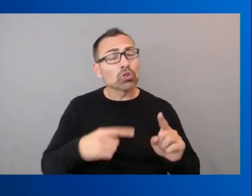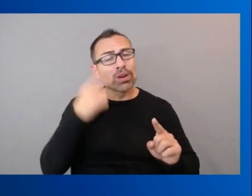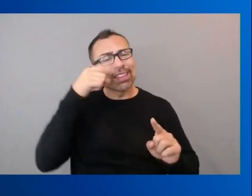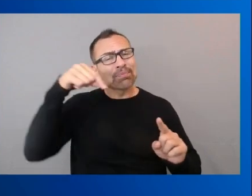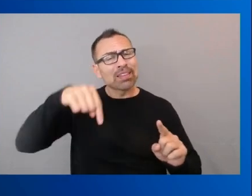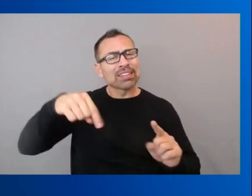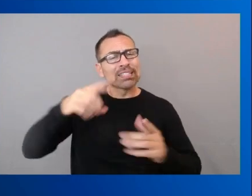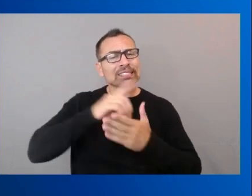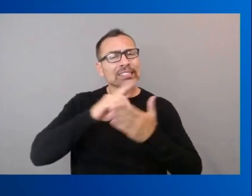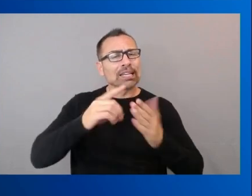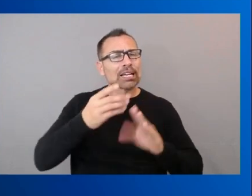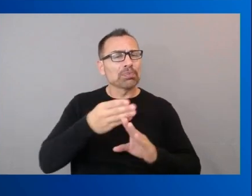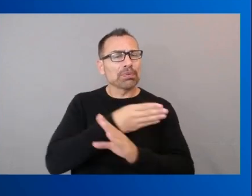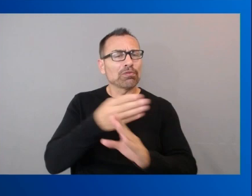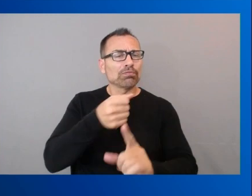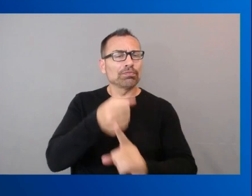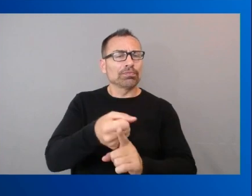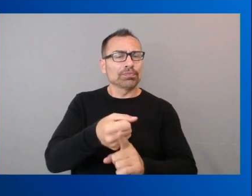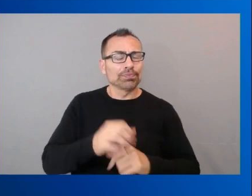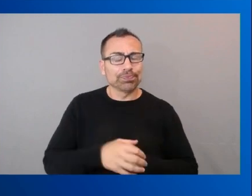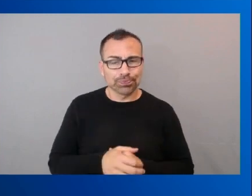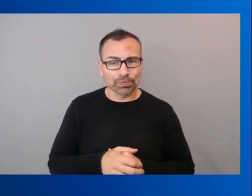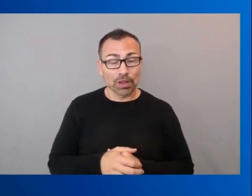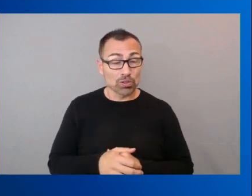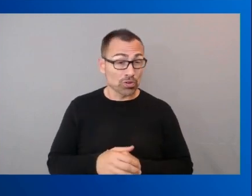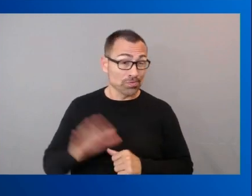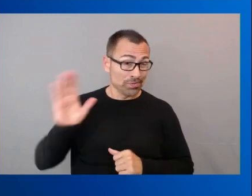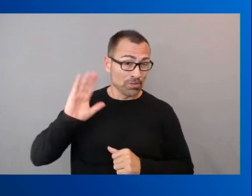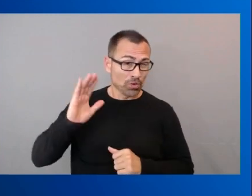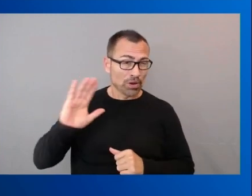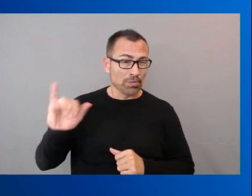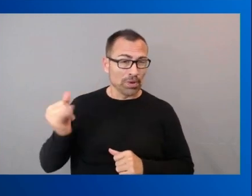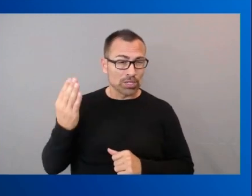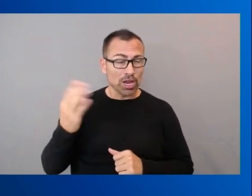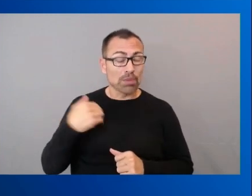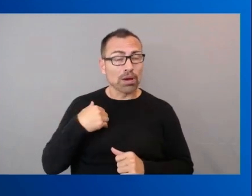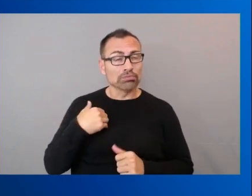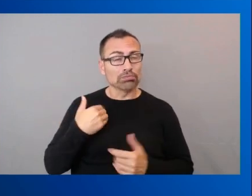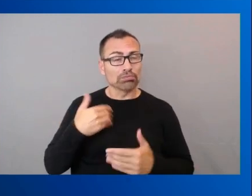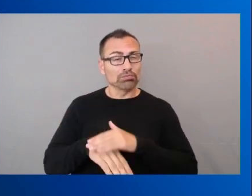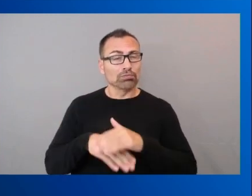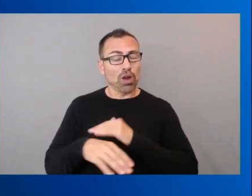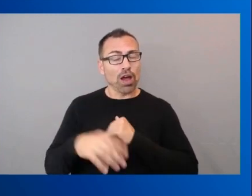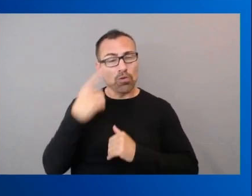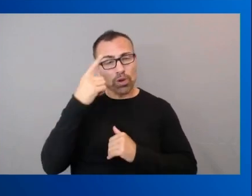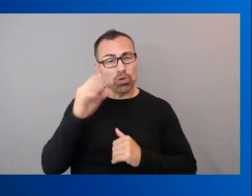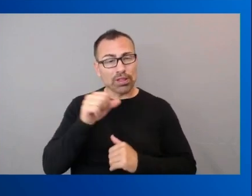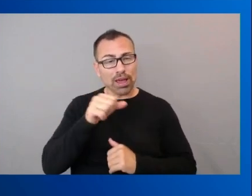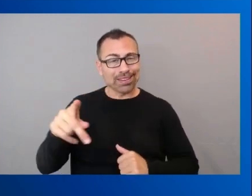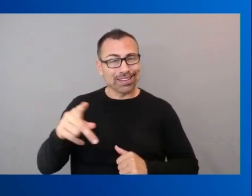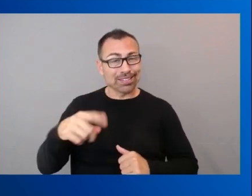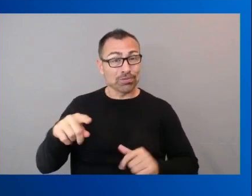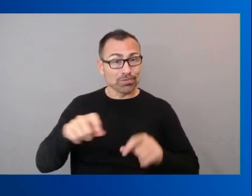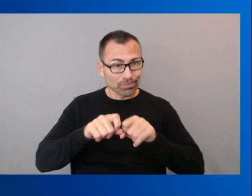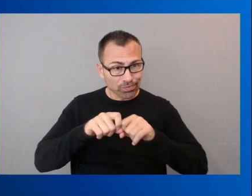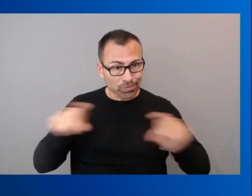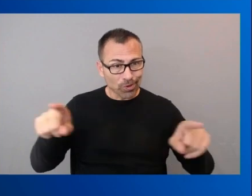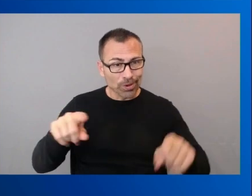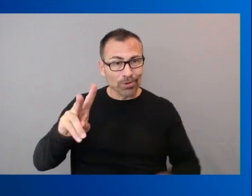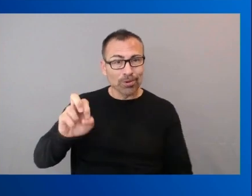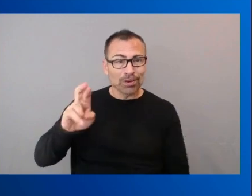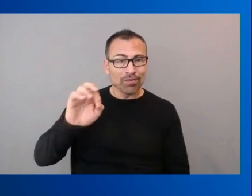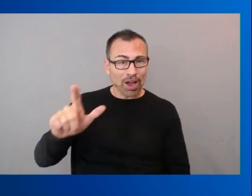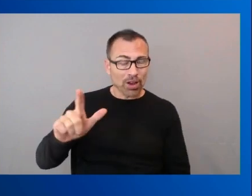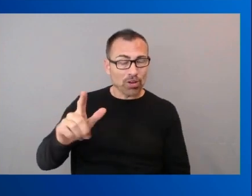what happened to me in a previous job is I come in one day and we thought the application that we were building went viral, right? Because we saw our GraphQL endpoint